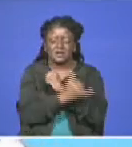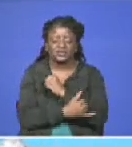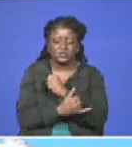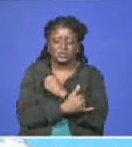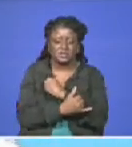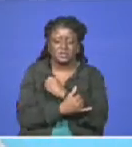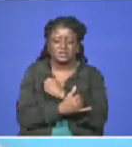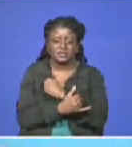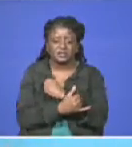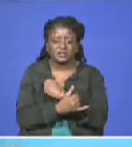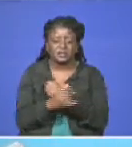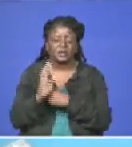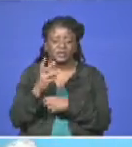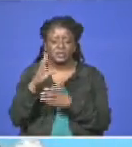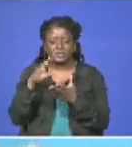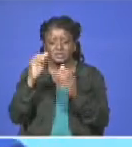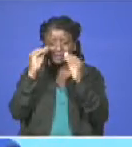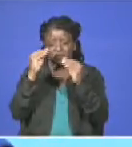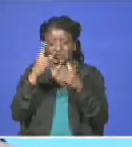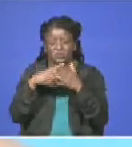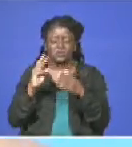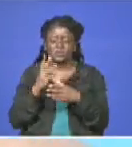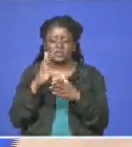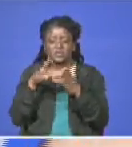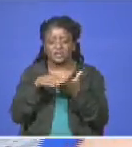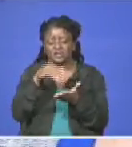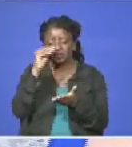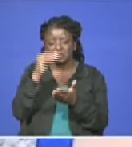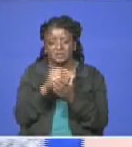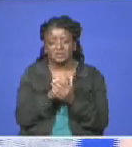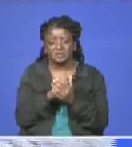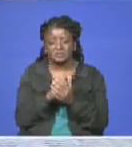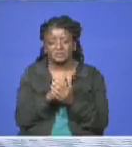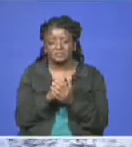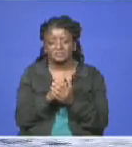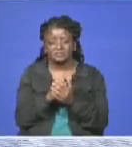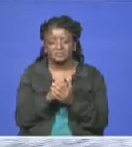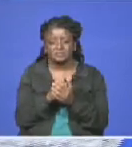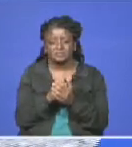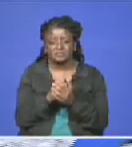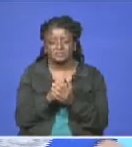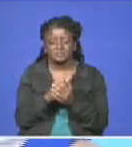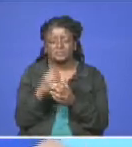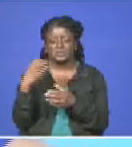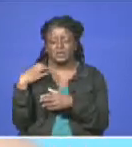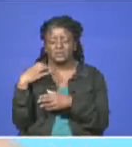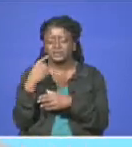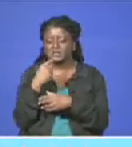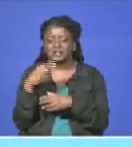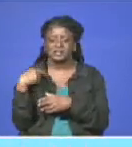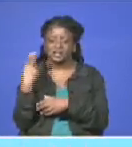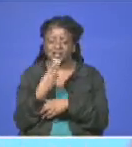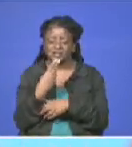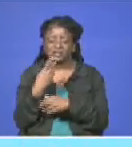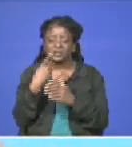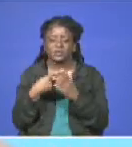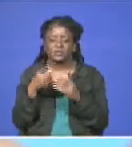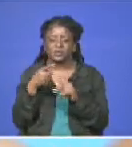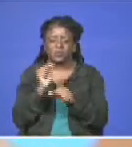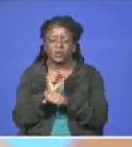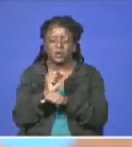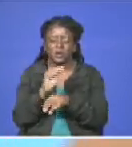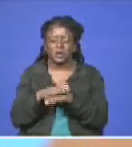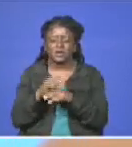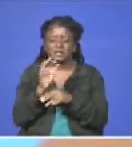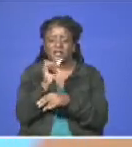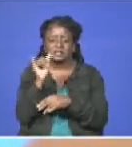we've learned, and that's what the guys are doing. You know, Coach, you here bring up the negatives first, and you here tell us what we need to work on. Yesterday was rebounding. We gave up